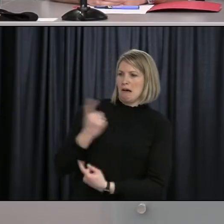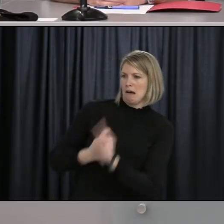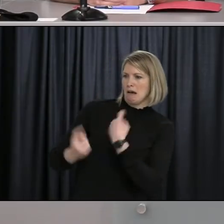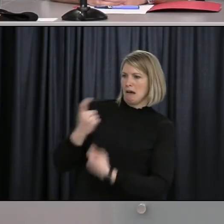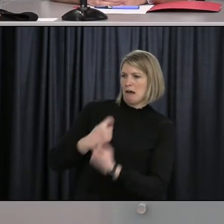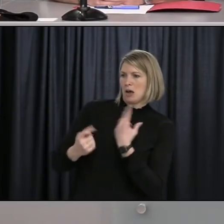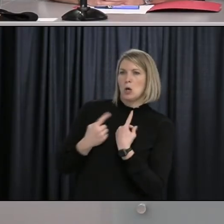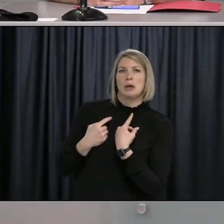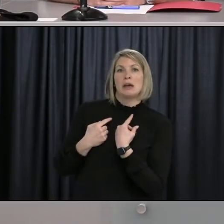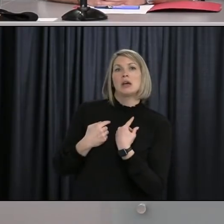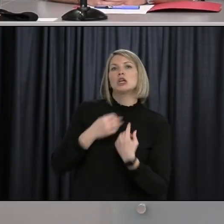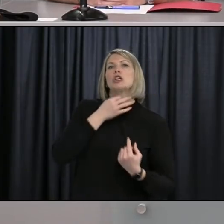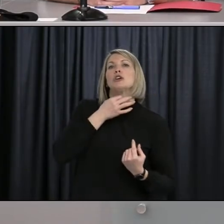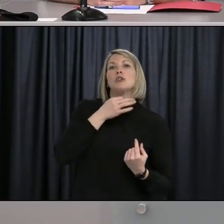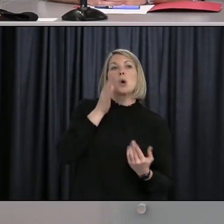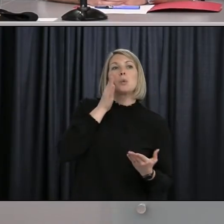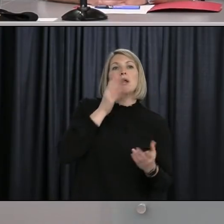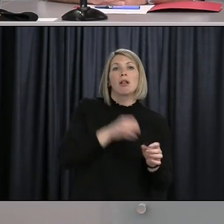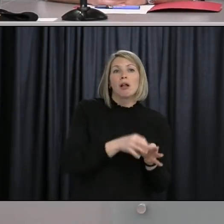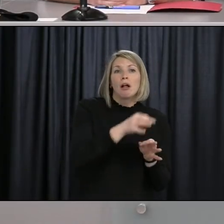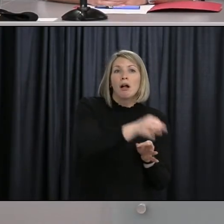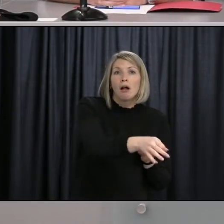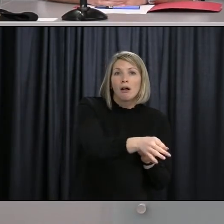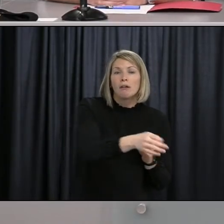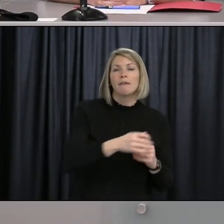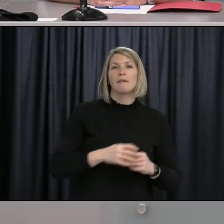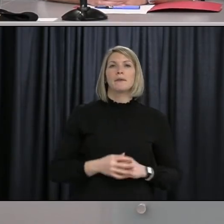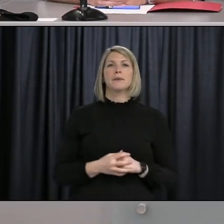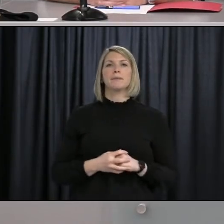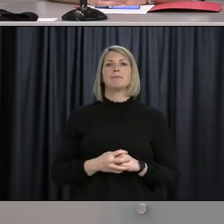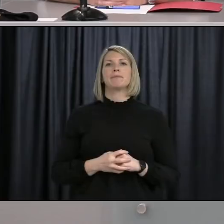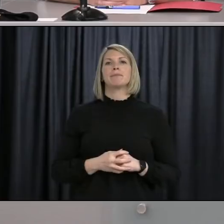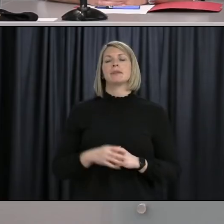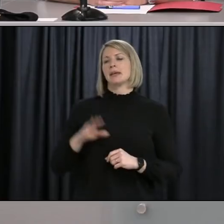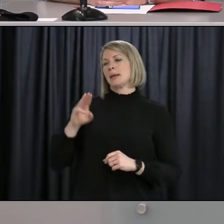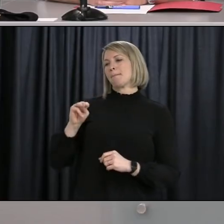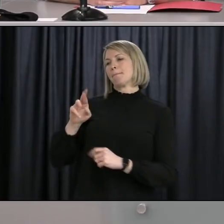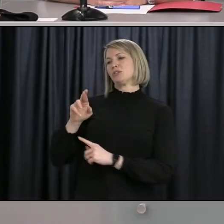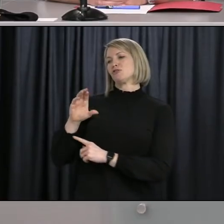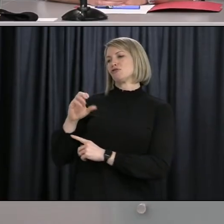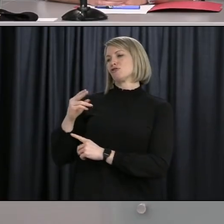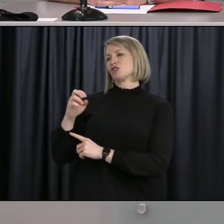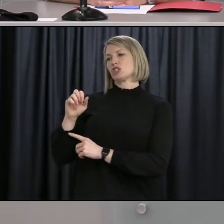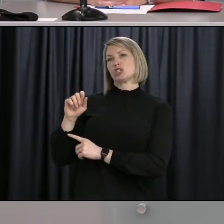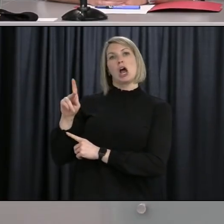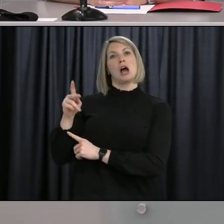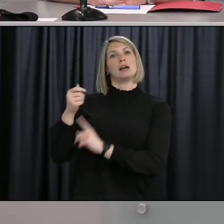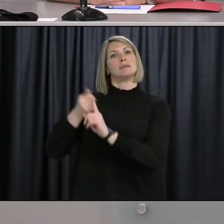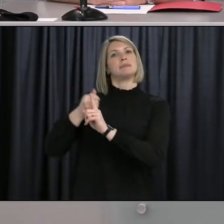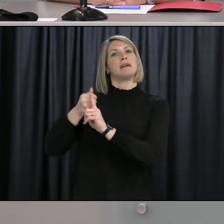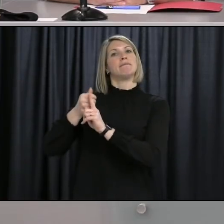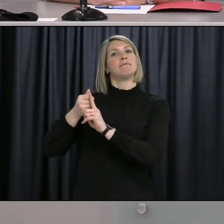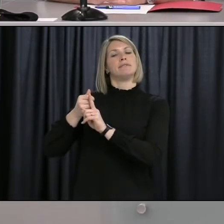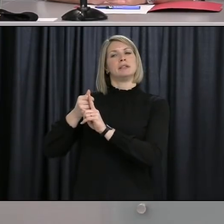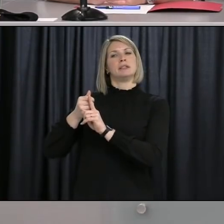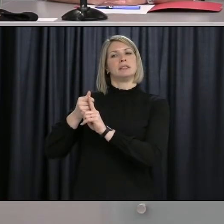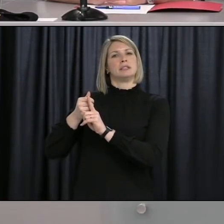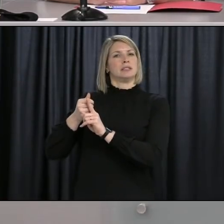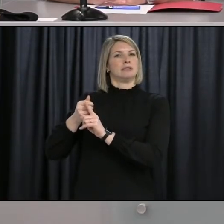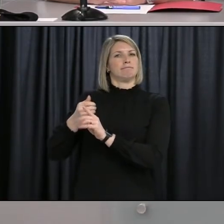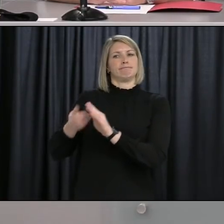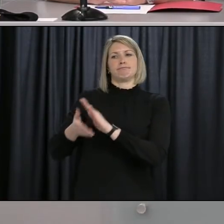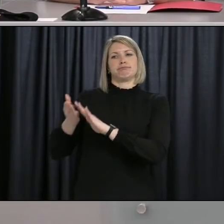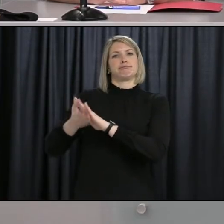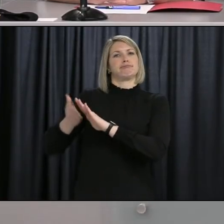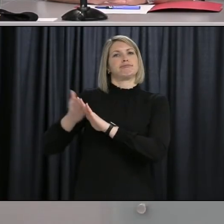that? Well, Mr. Chalk is the Chief Electoral Officer for Newfoundland and Labrador.